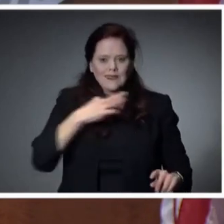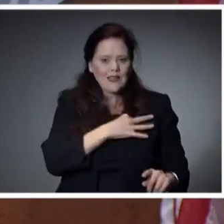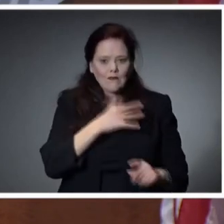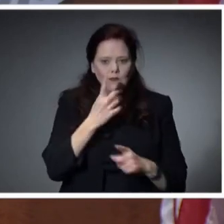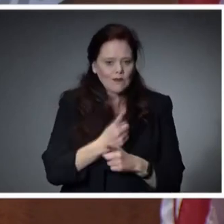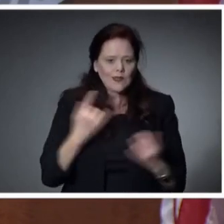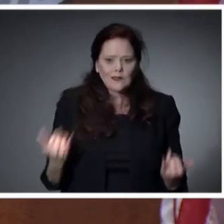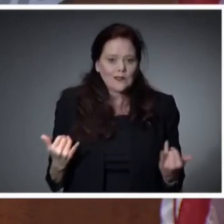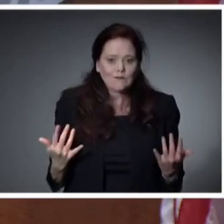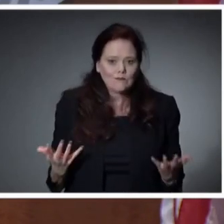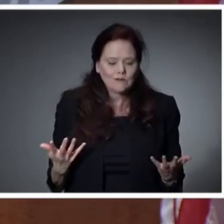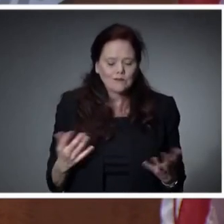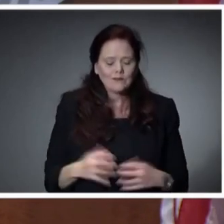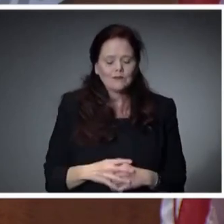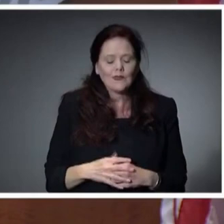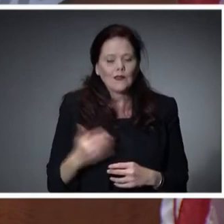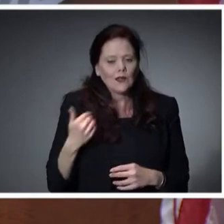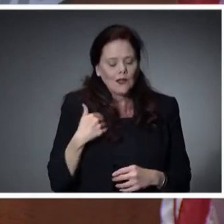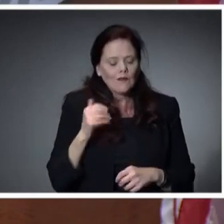time. So we've got.